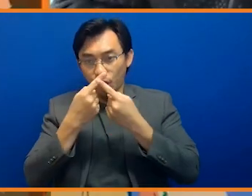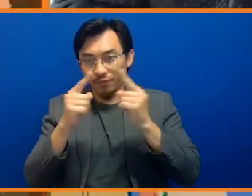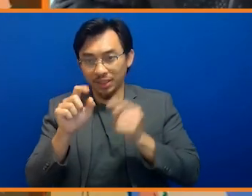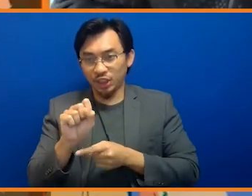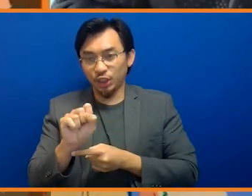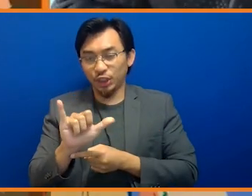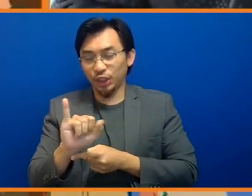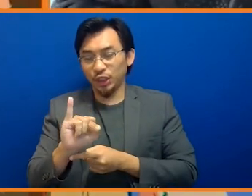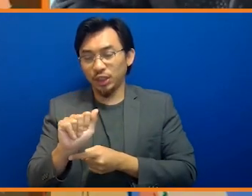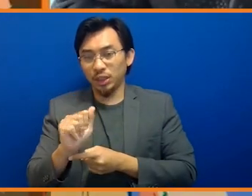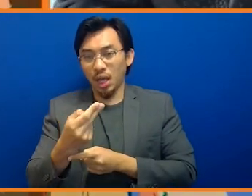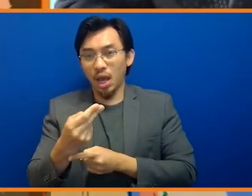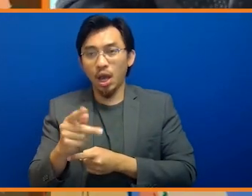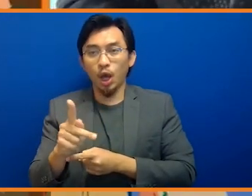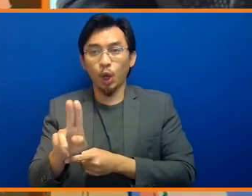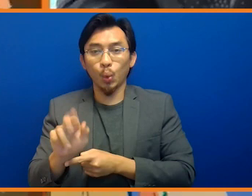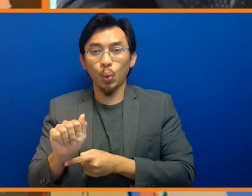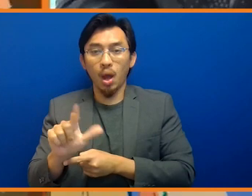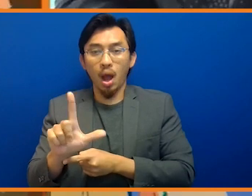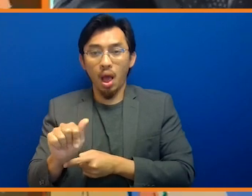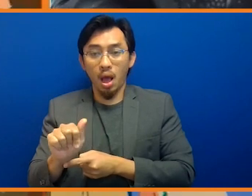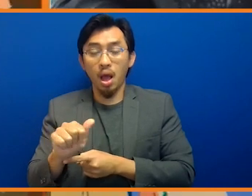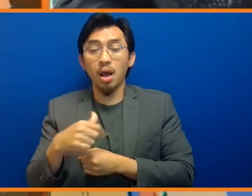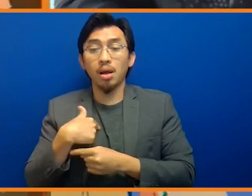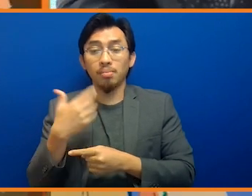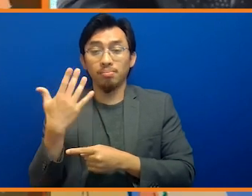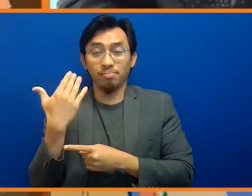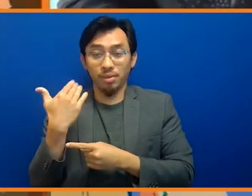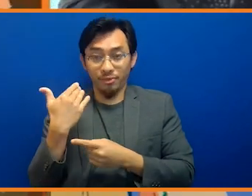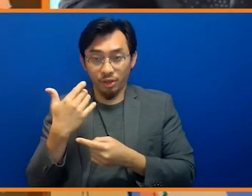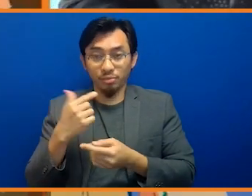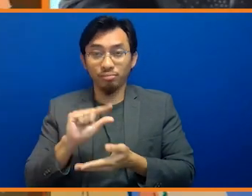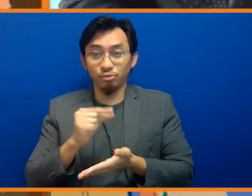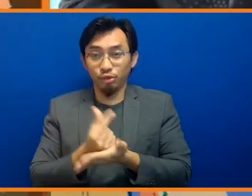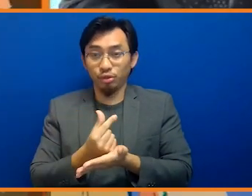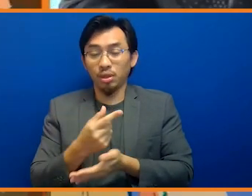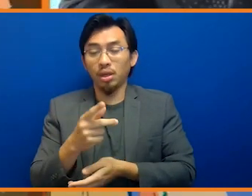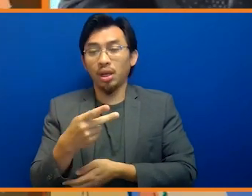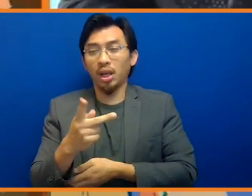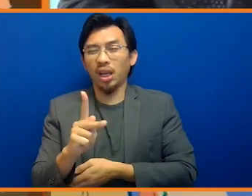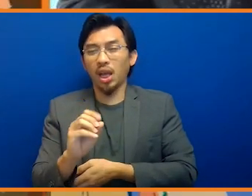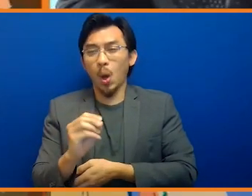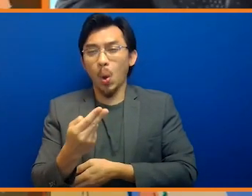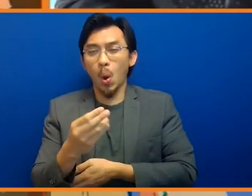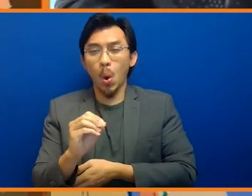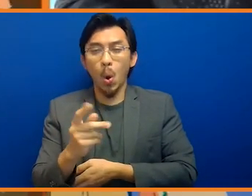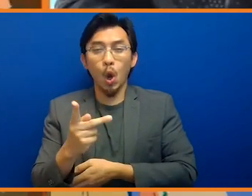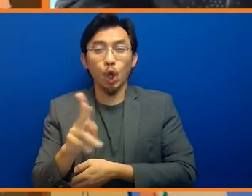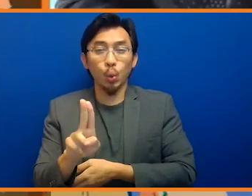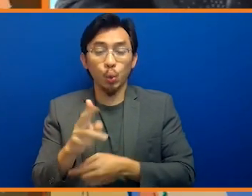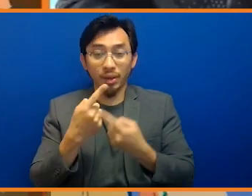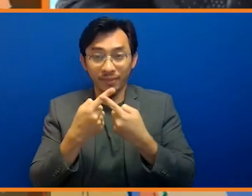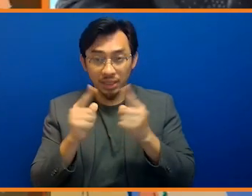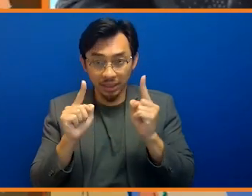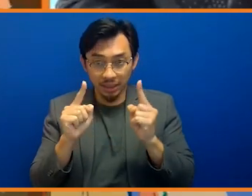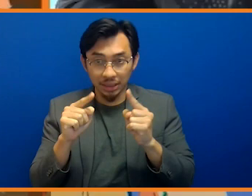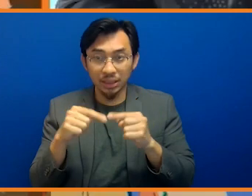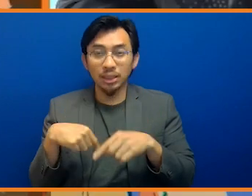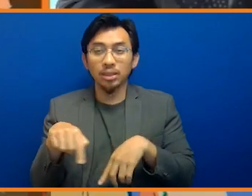Syiah Kuala. I graduated from Tohoku University, also majoring in